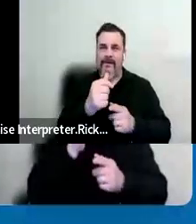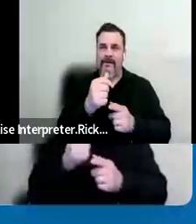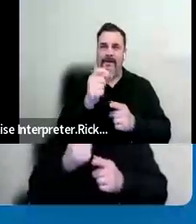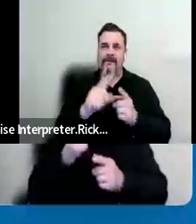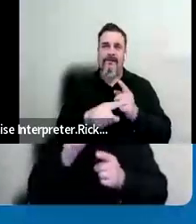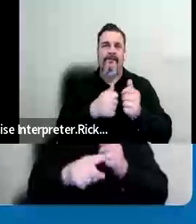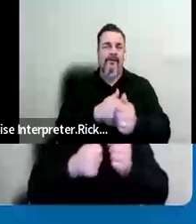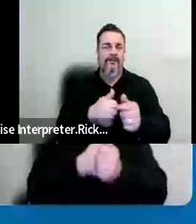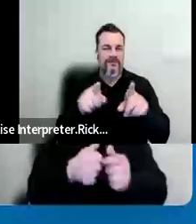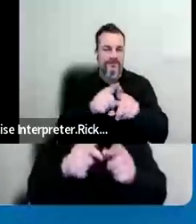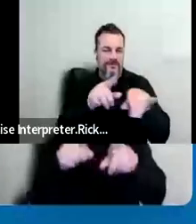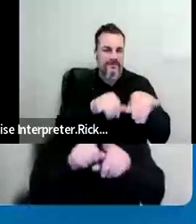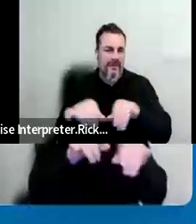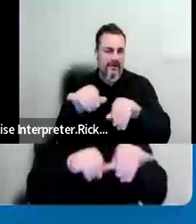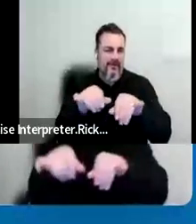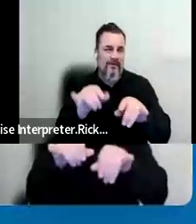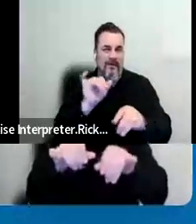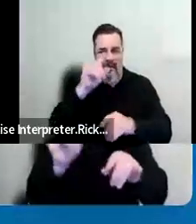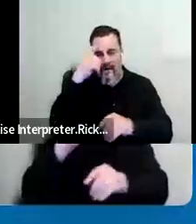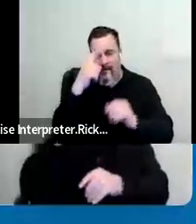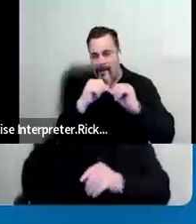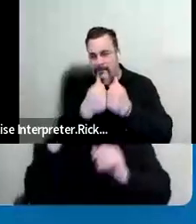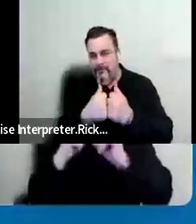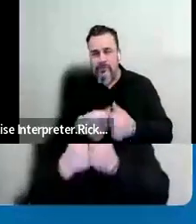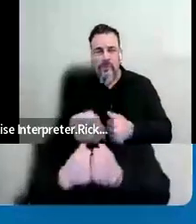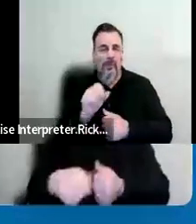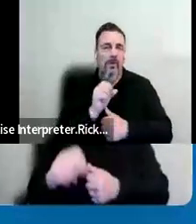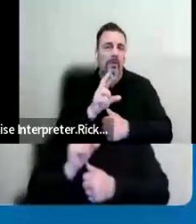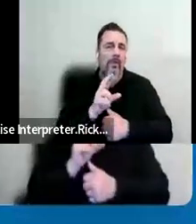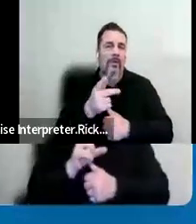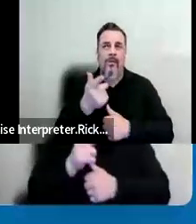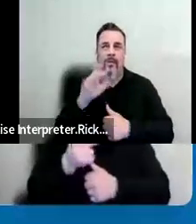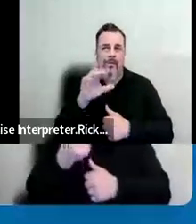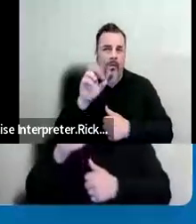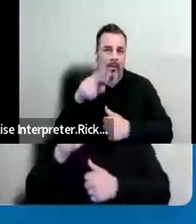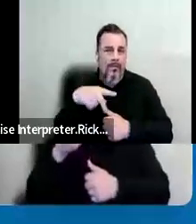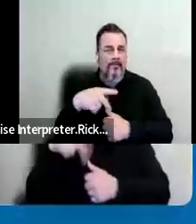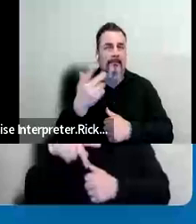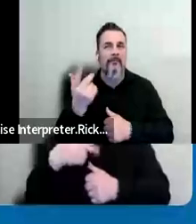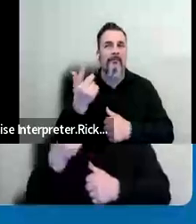standard of like a government agency or a corporation that has,